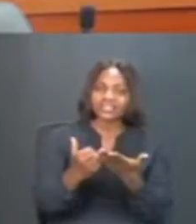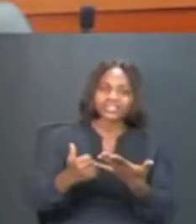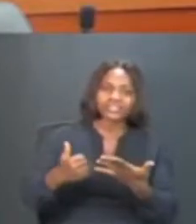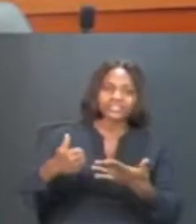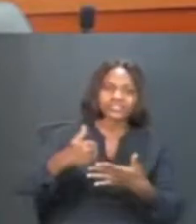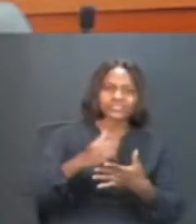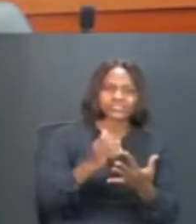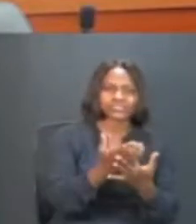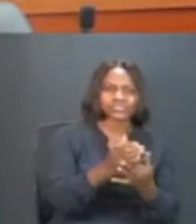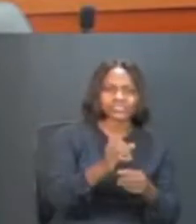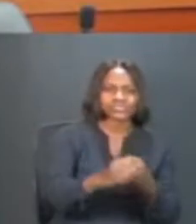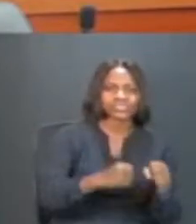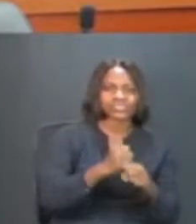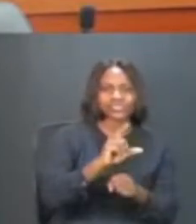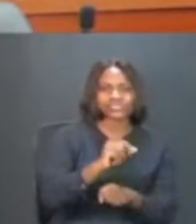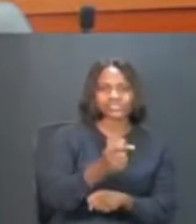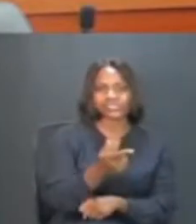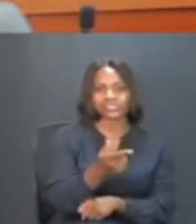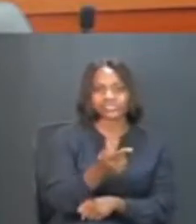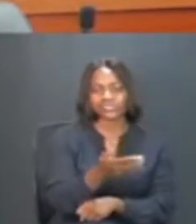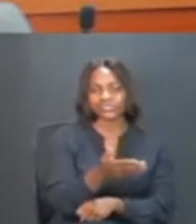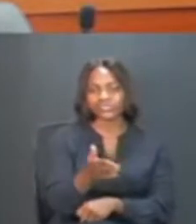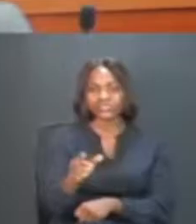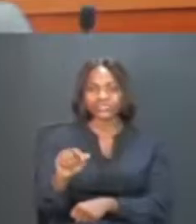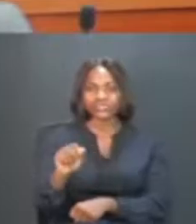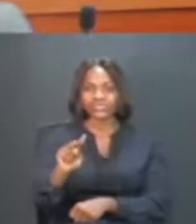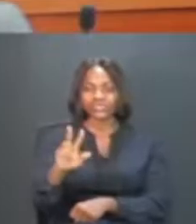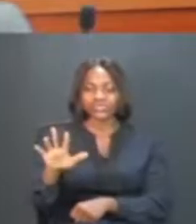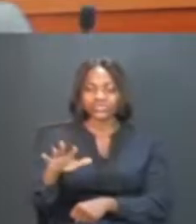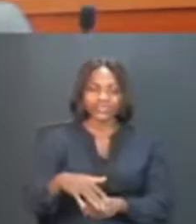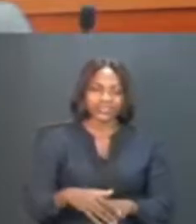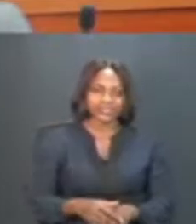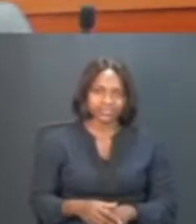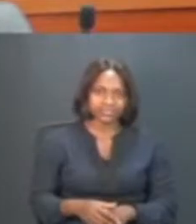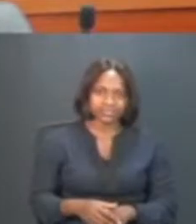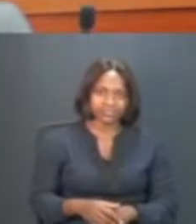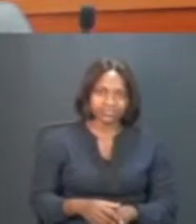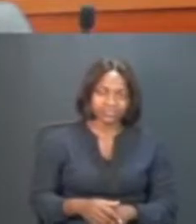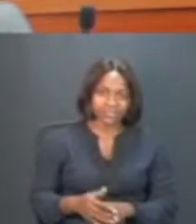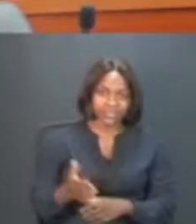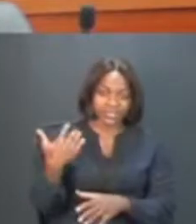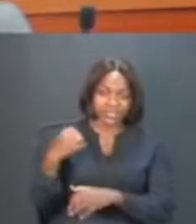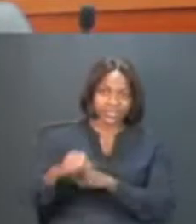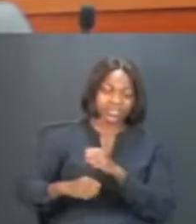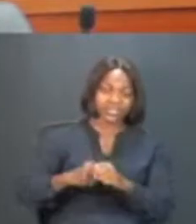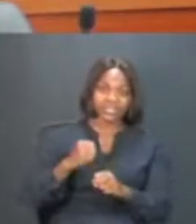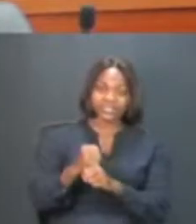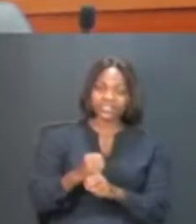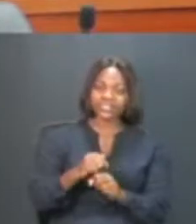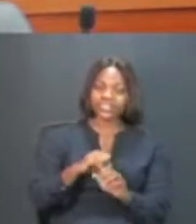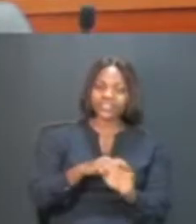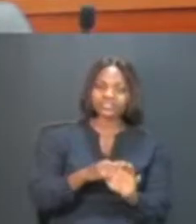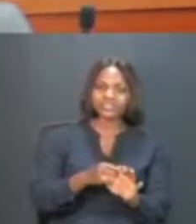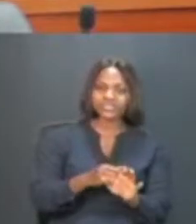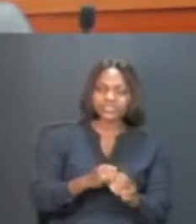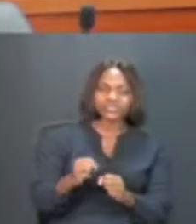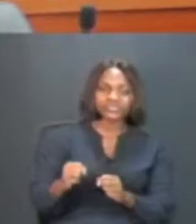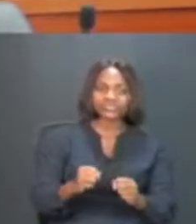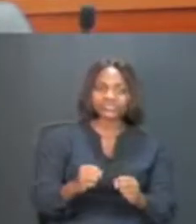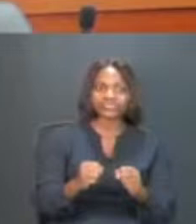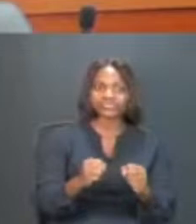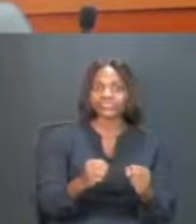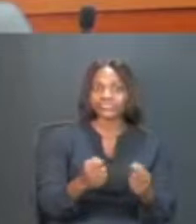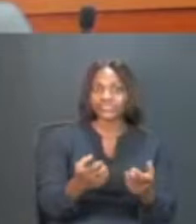between 2021 and 2025. Therefore, last year, the implementation of the strategy would